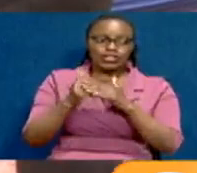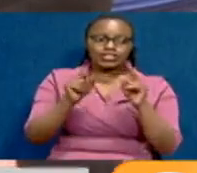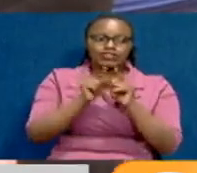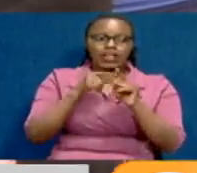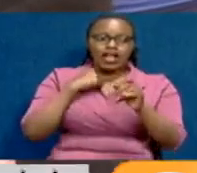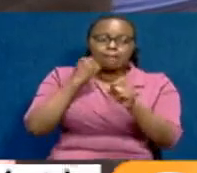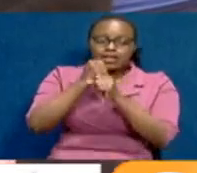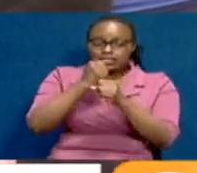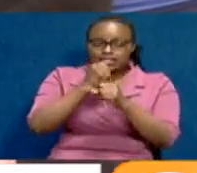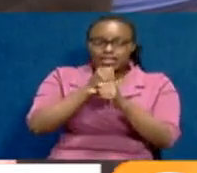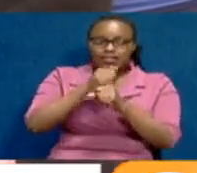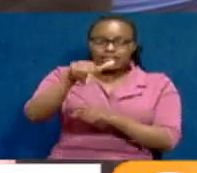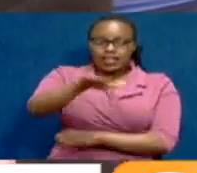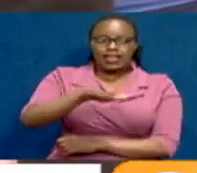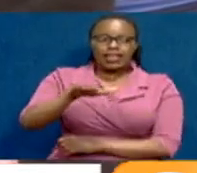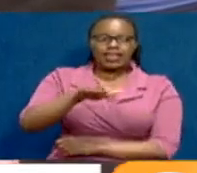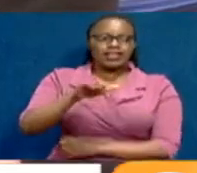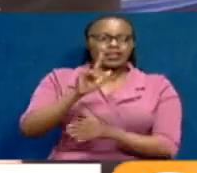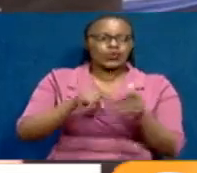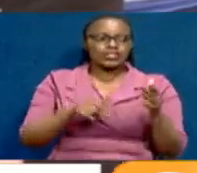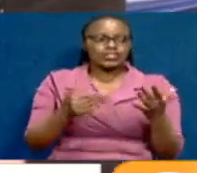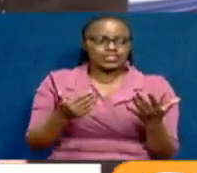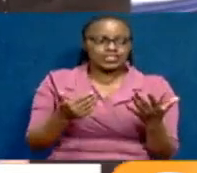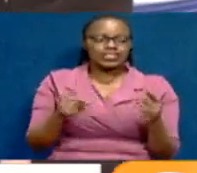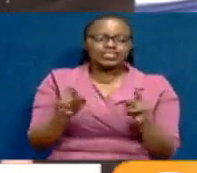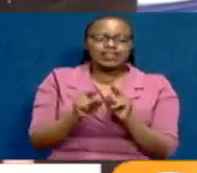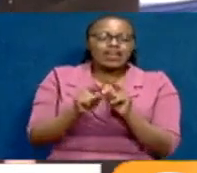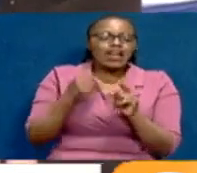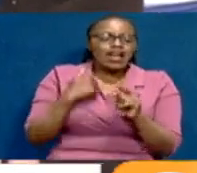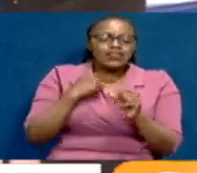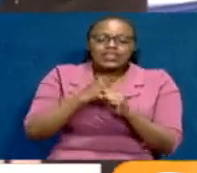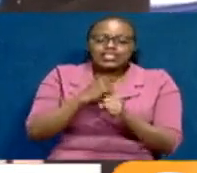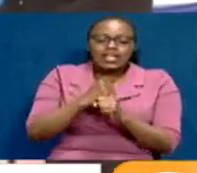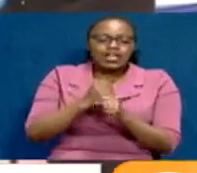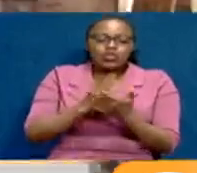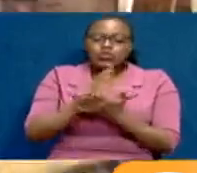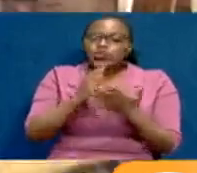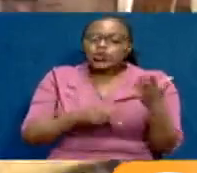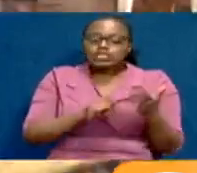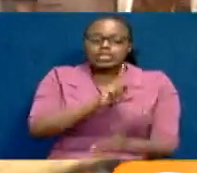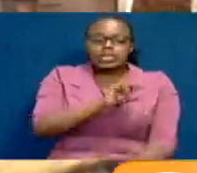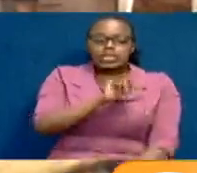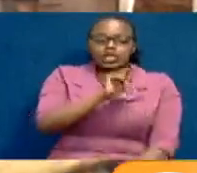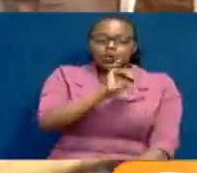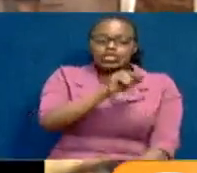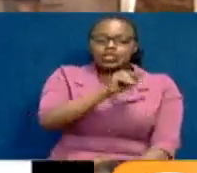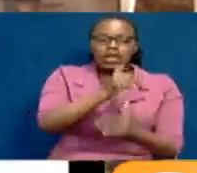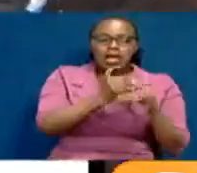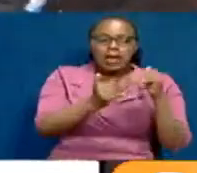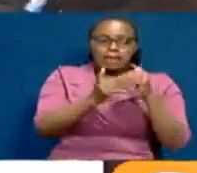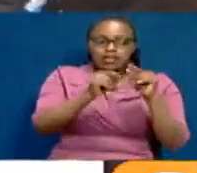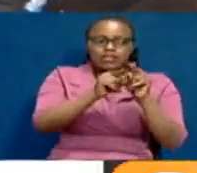been able to do in this area, has been able to do it through Kinoti. He has not only built